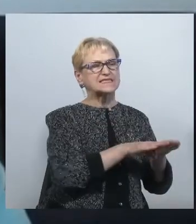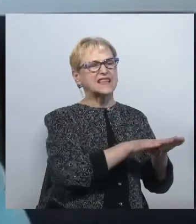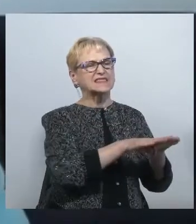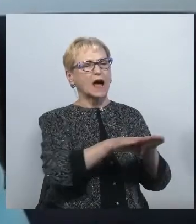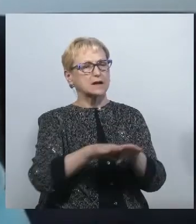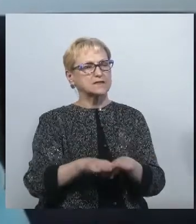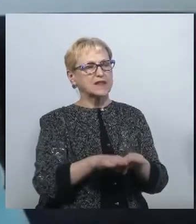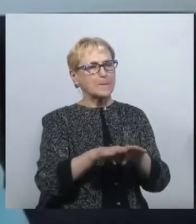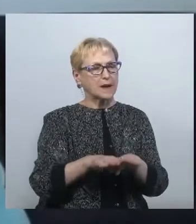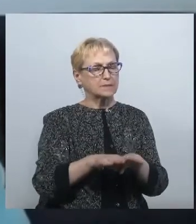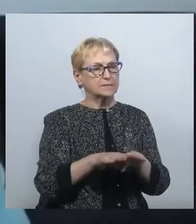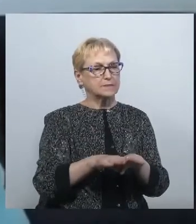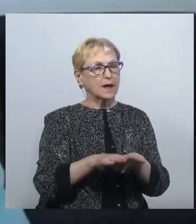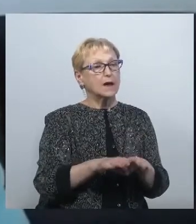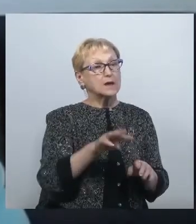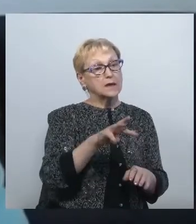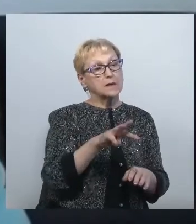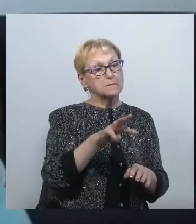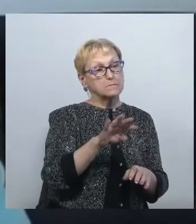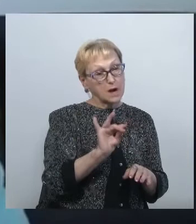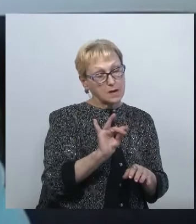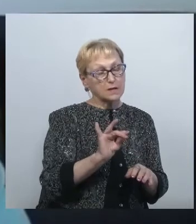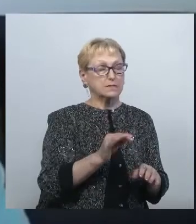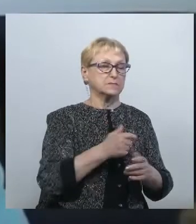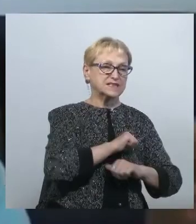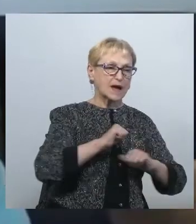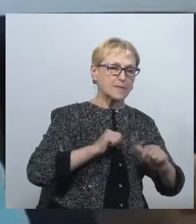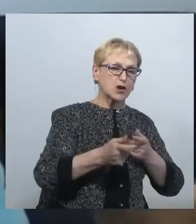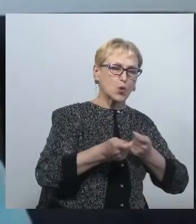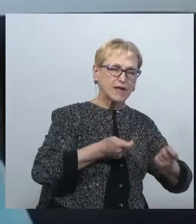the standards. So if we work closely